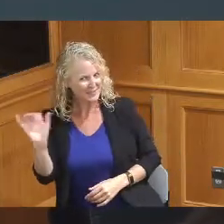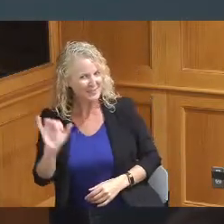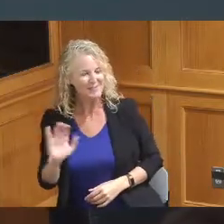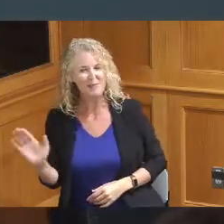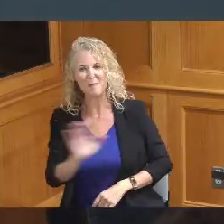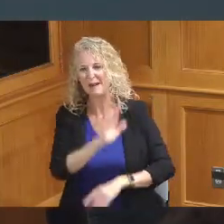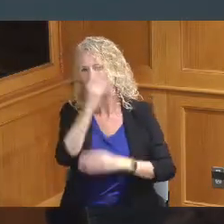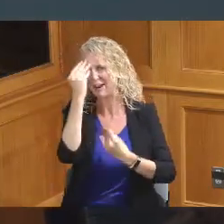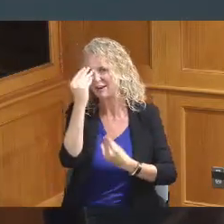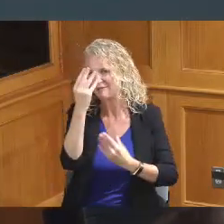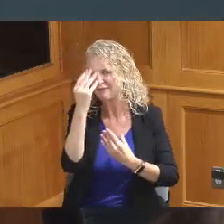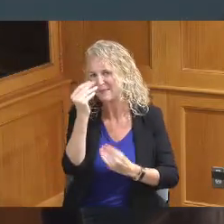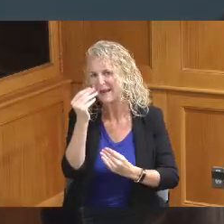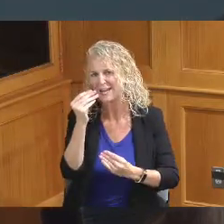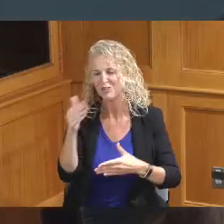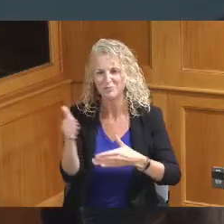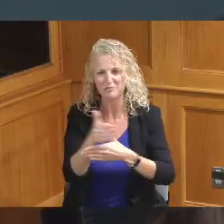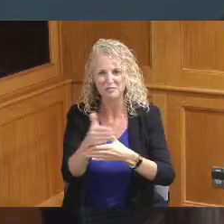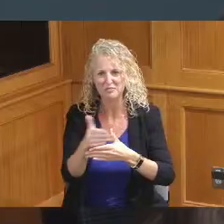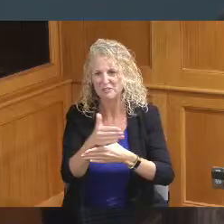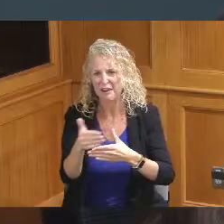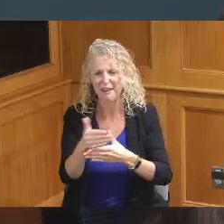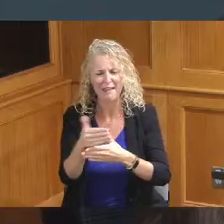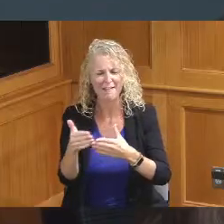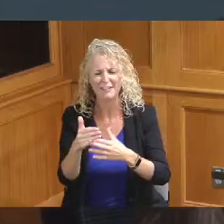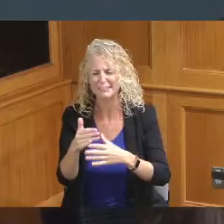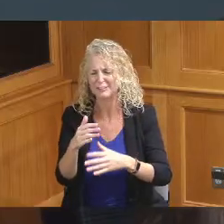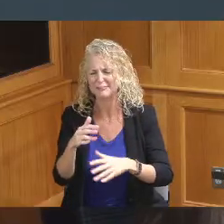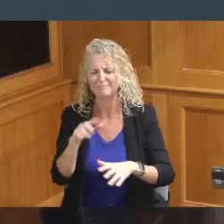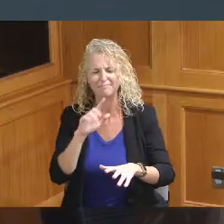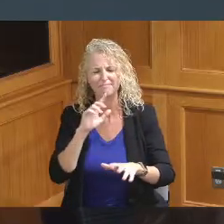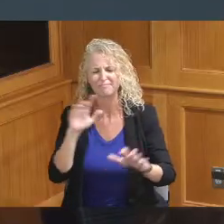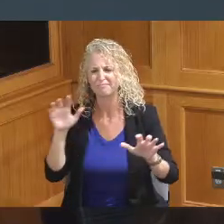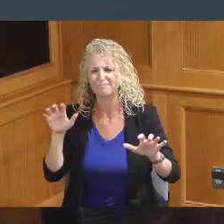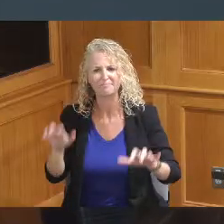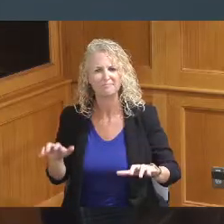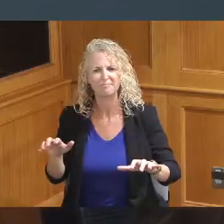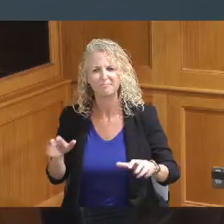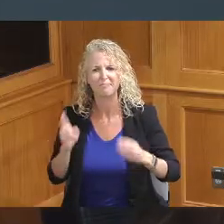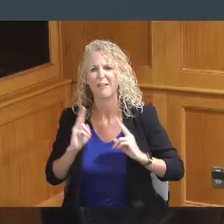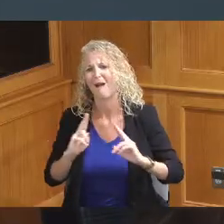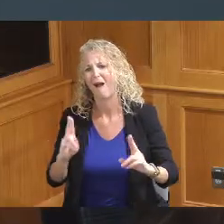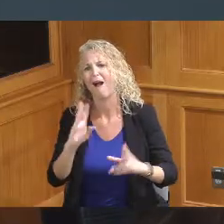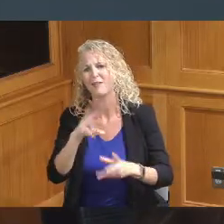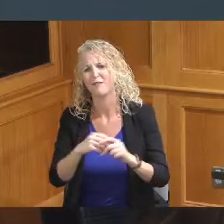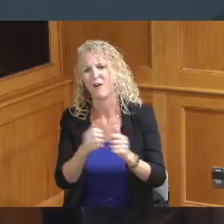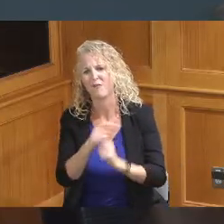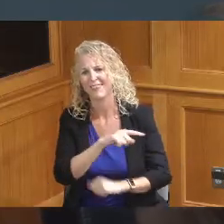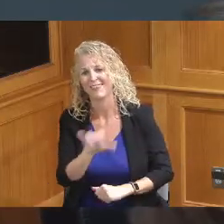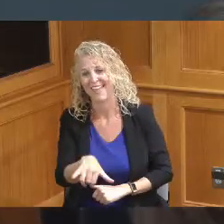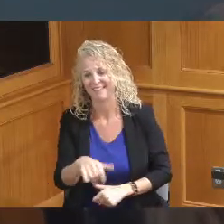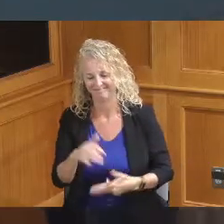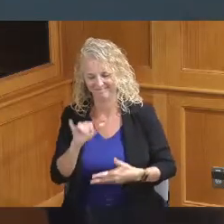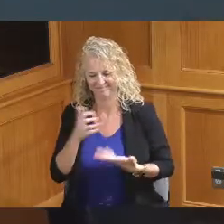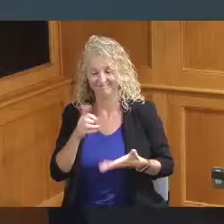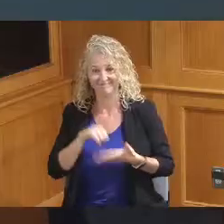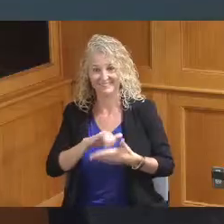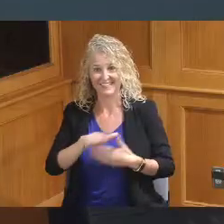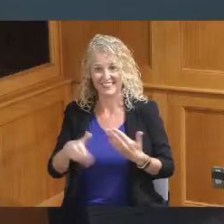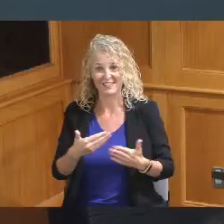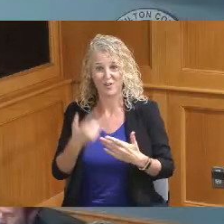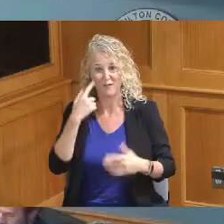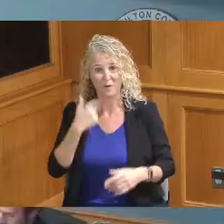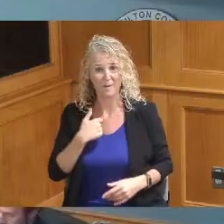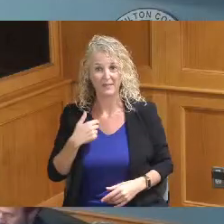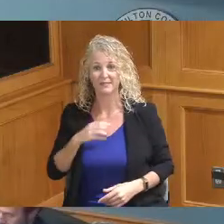they were receiving, it was just an honor to be a part of the opening ceremony. That's all I have. Thank